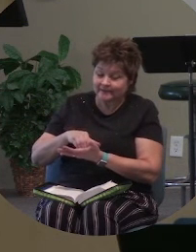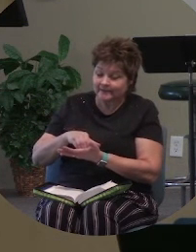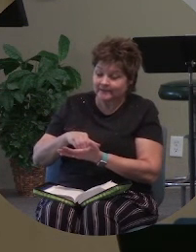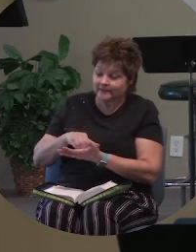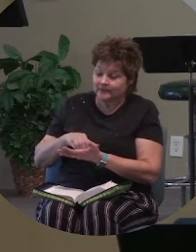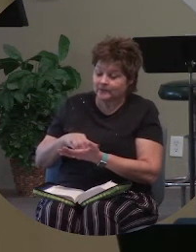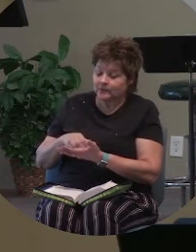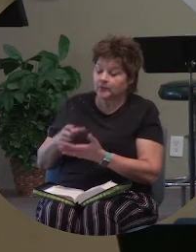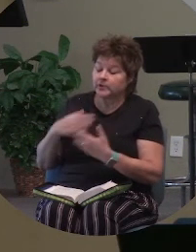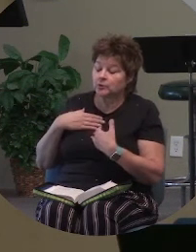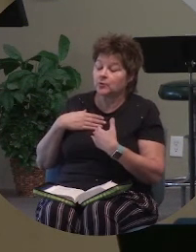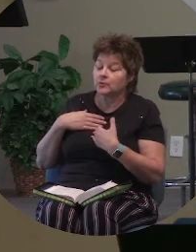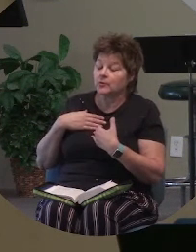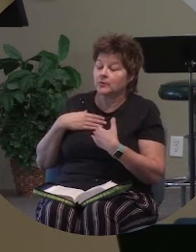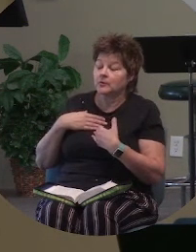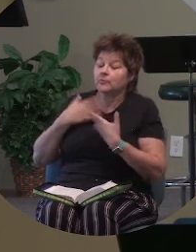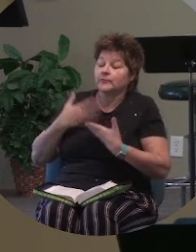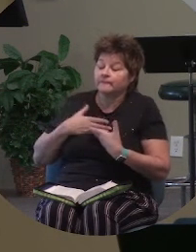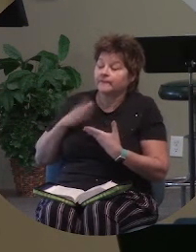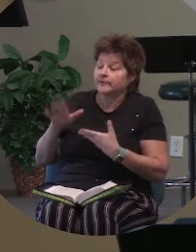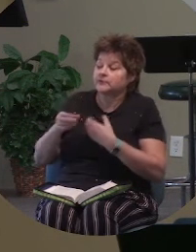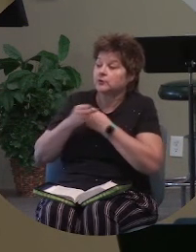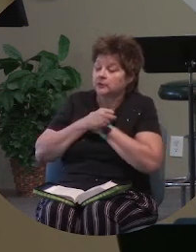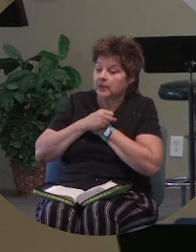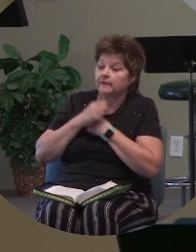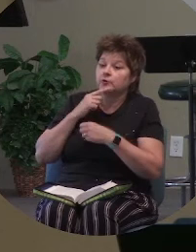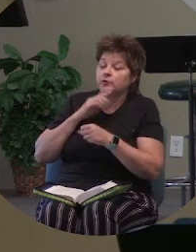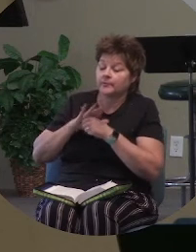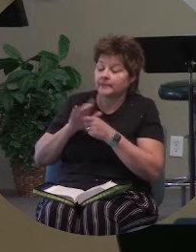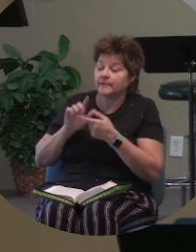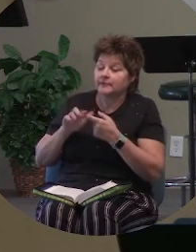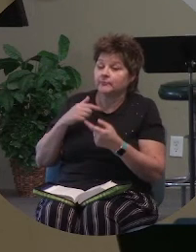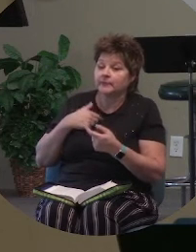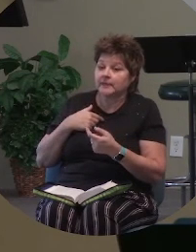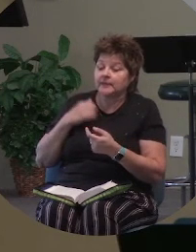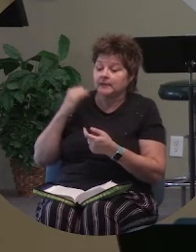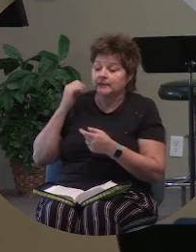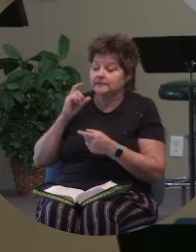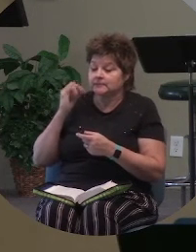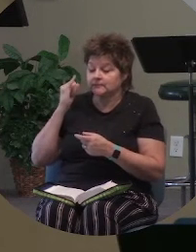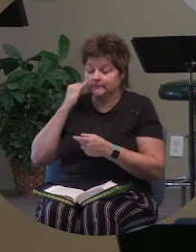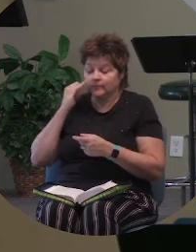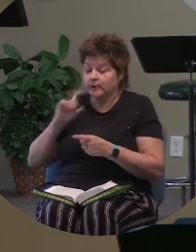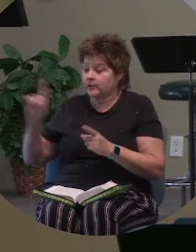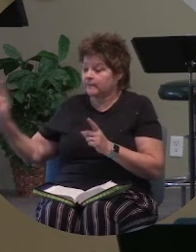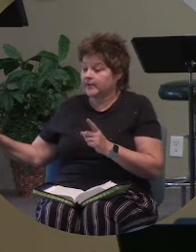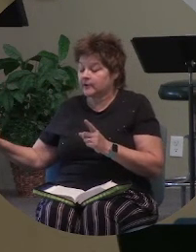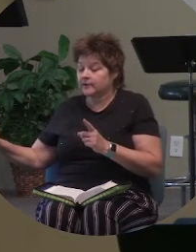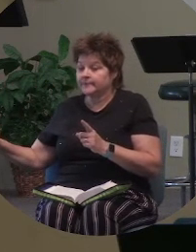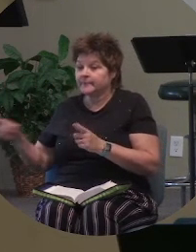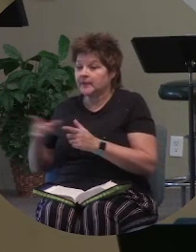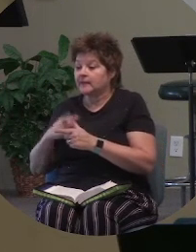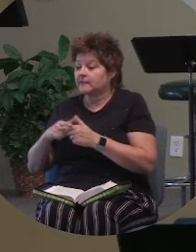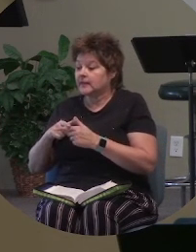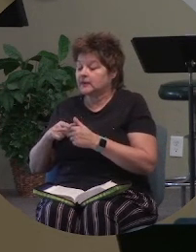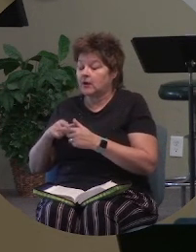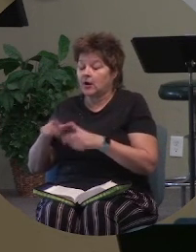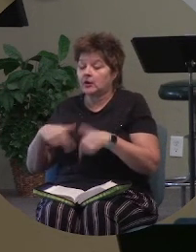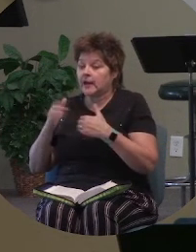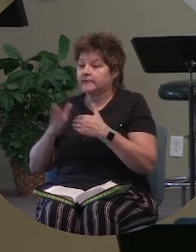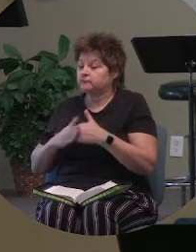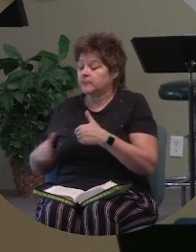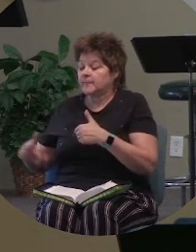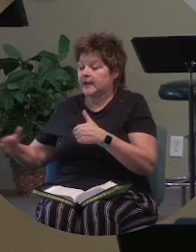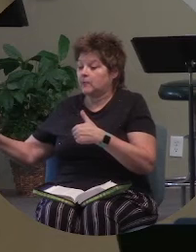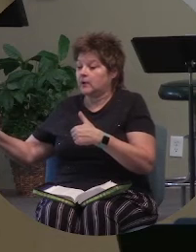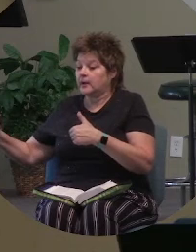you profess your love for me, your commitment to me? Because as long as we're over here, God will spend the rest of our lives drawing us to